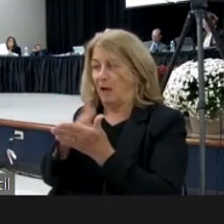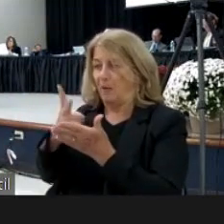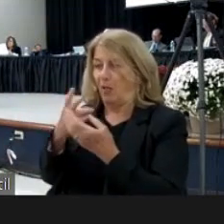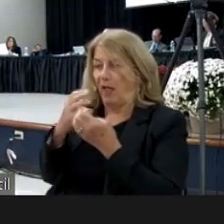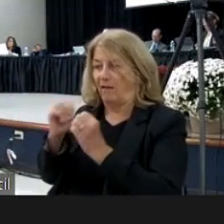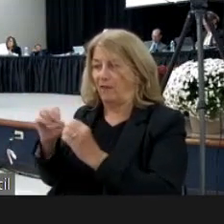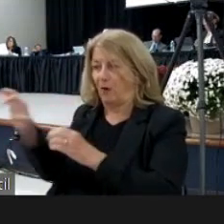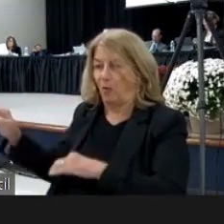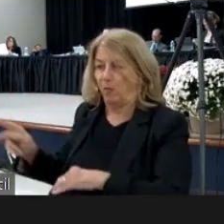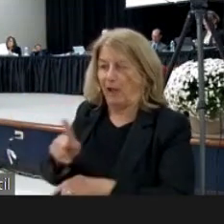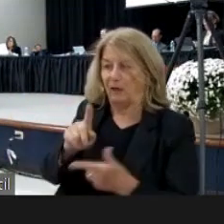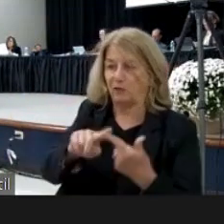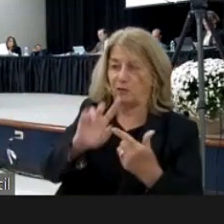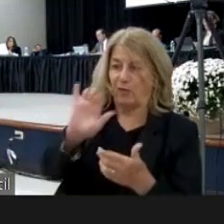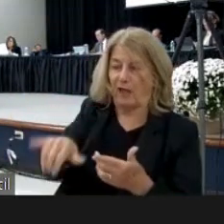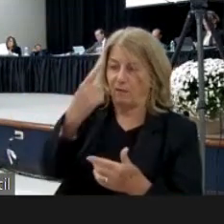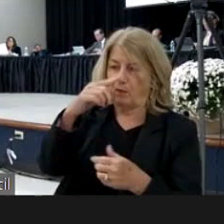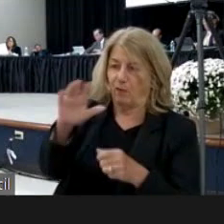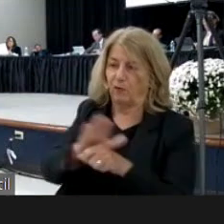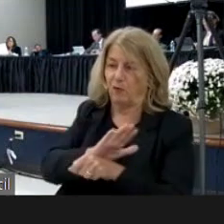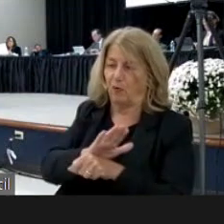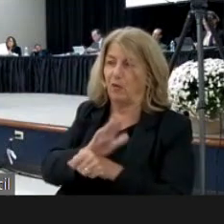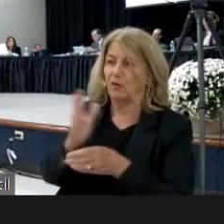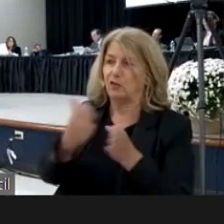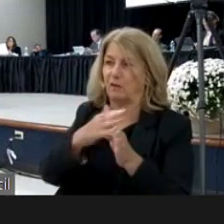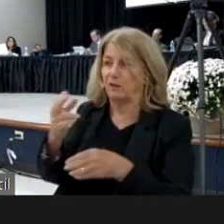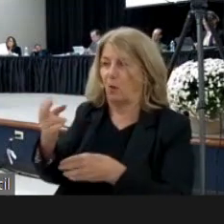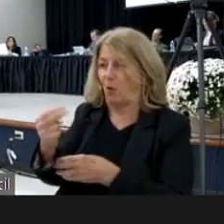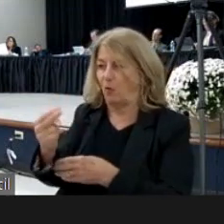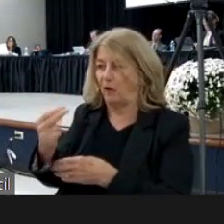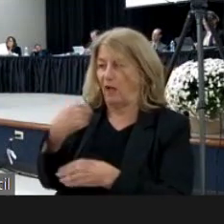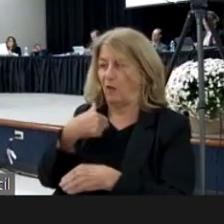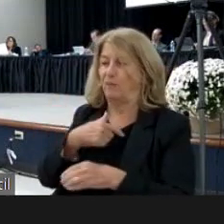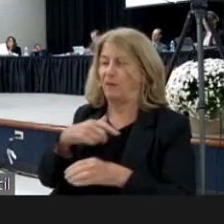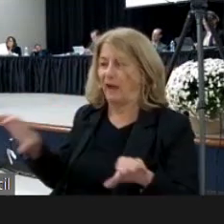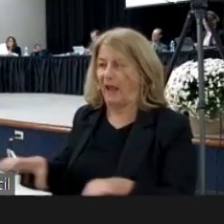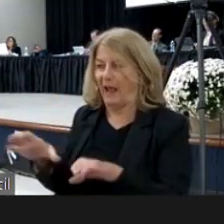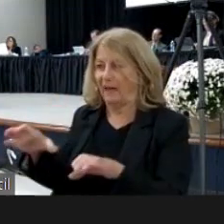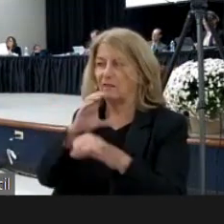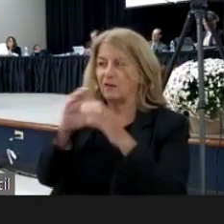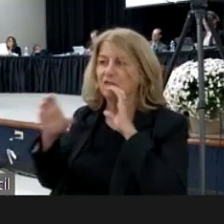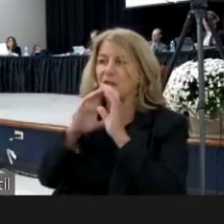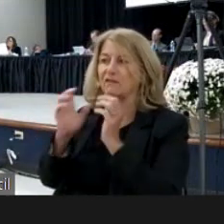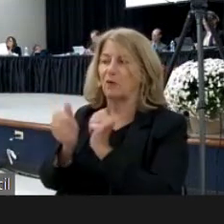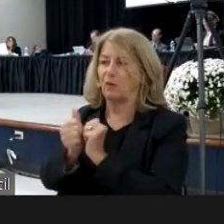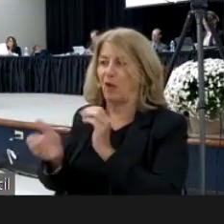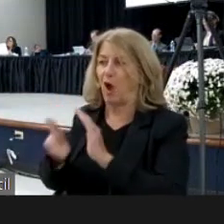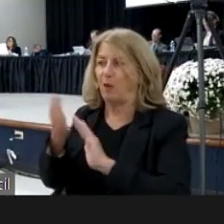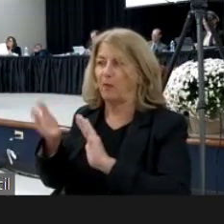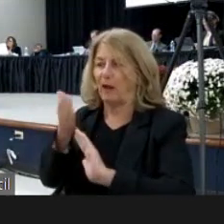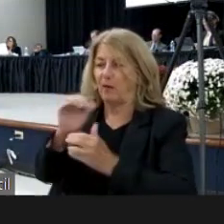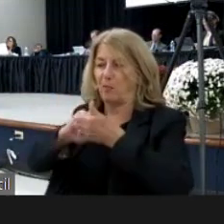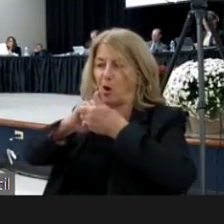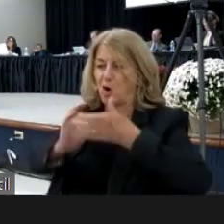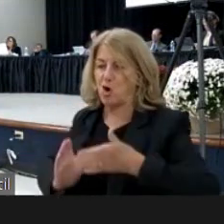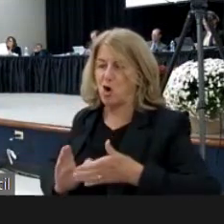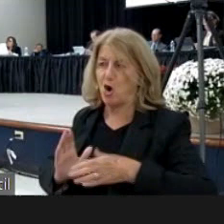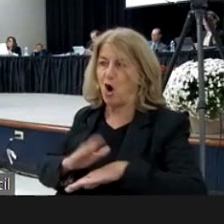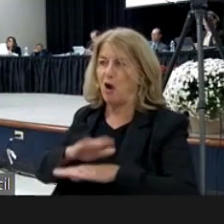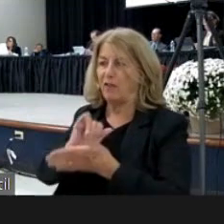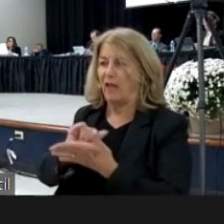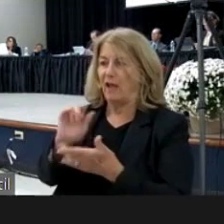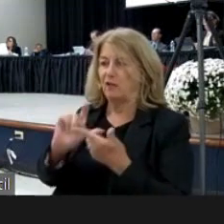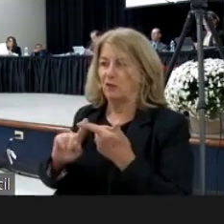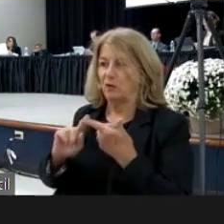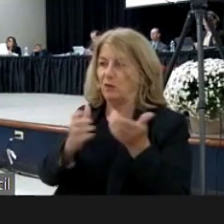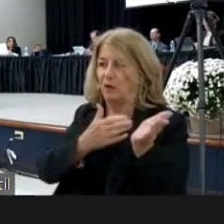that site for a full service hotel. So we have been in active conversations with an operating partner on that to deliver exactly